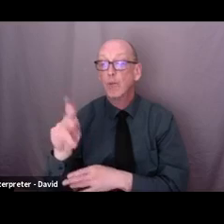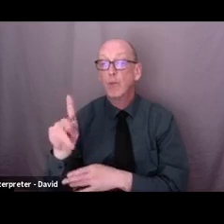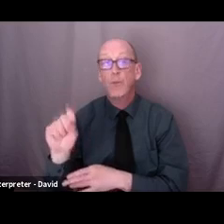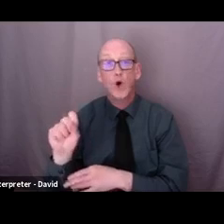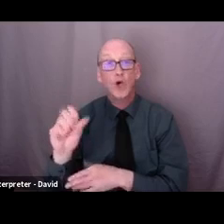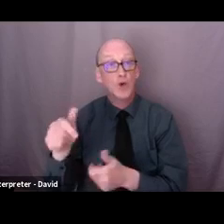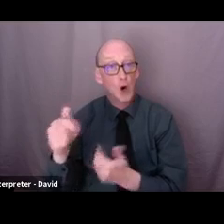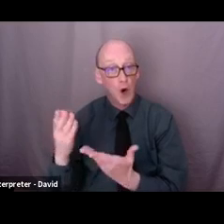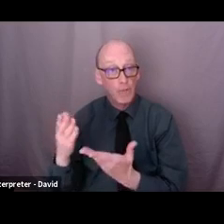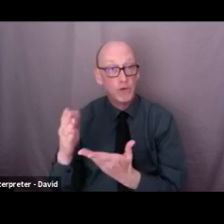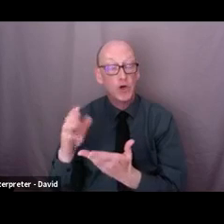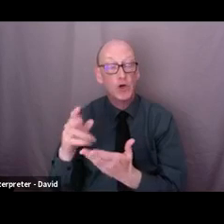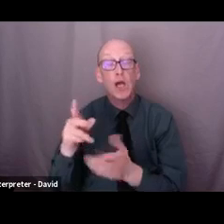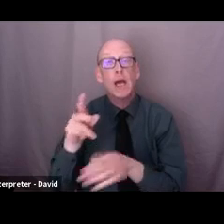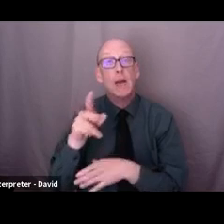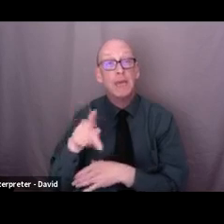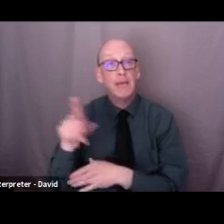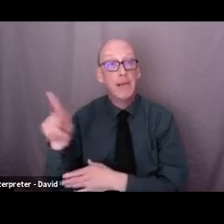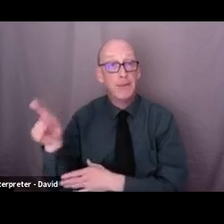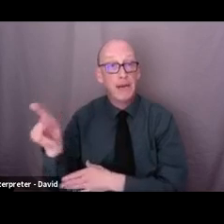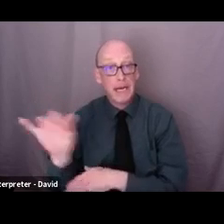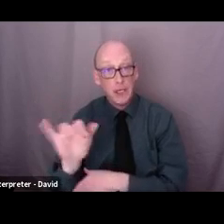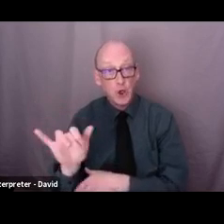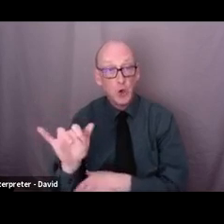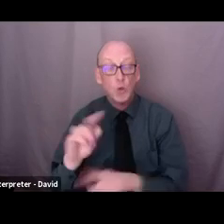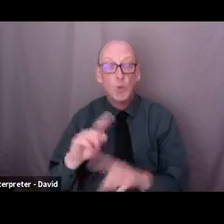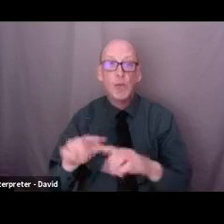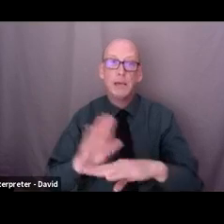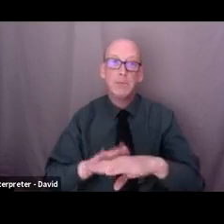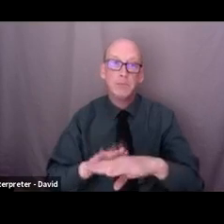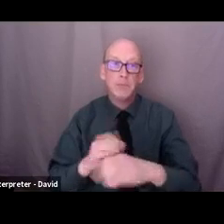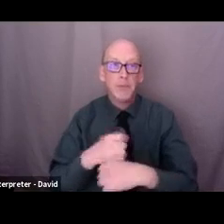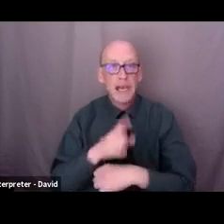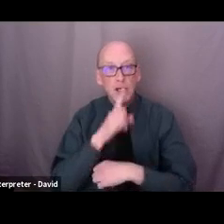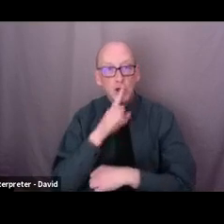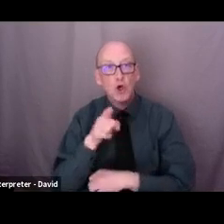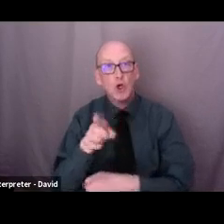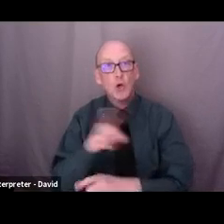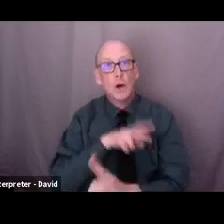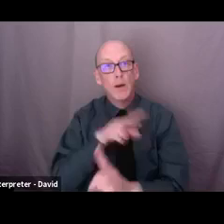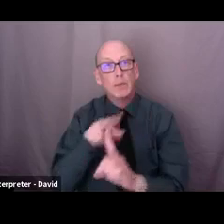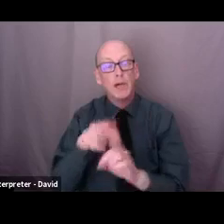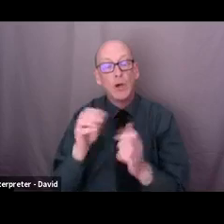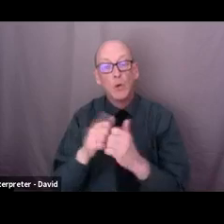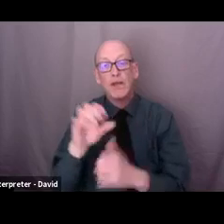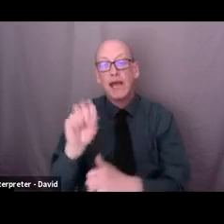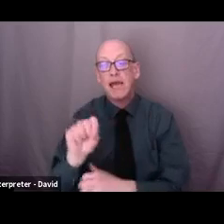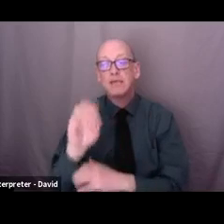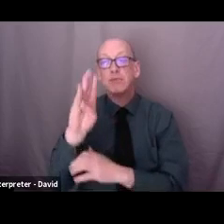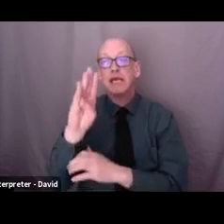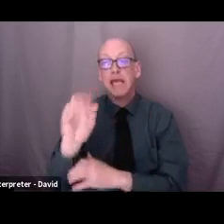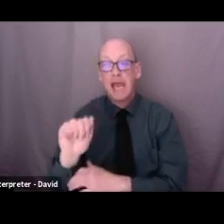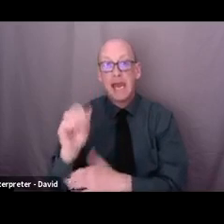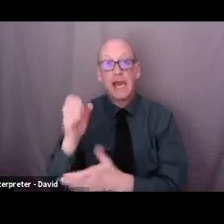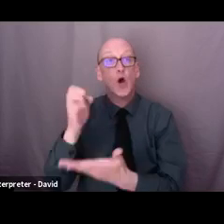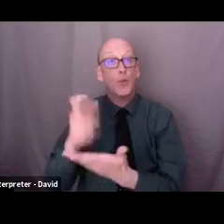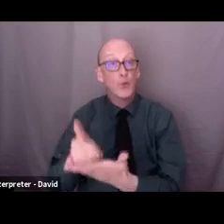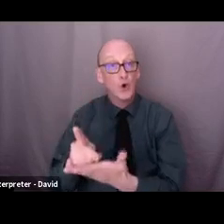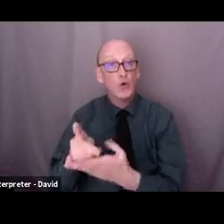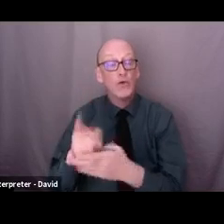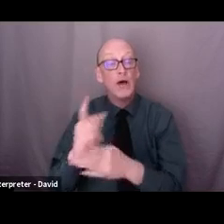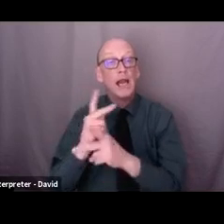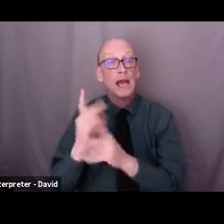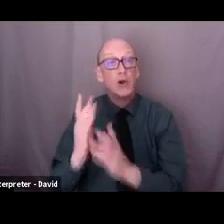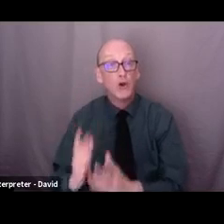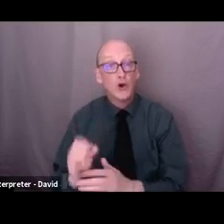word of caution there. You do want to make sure that you're applying with an SBA approved lender for the Paycheck